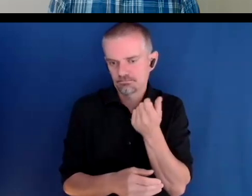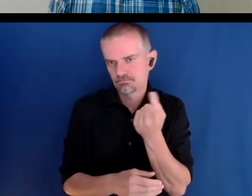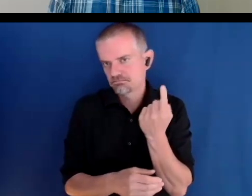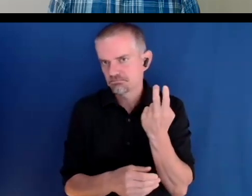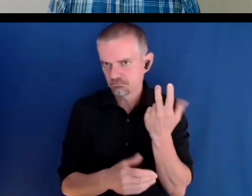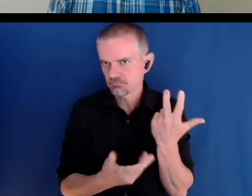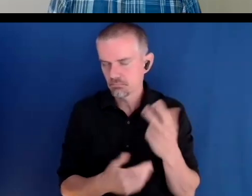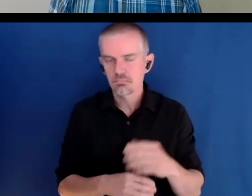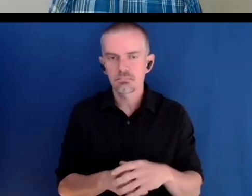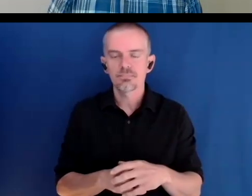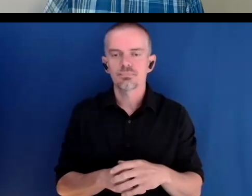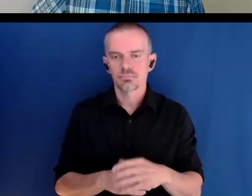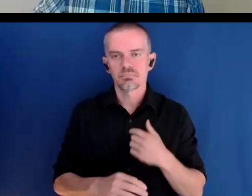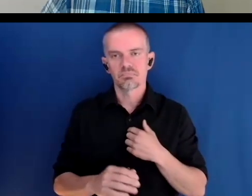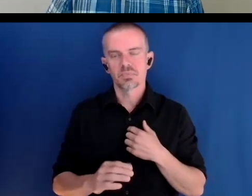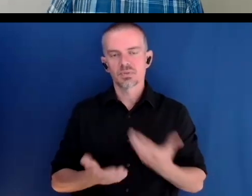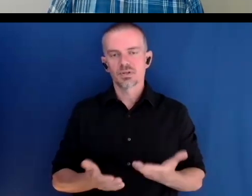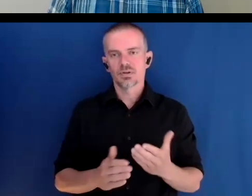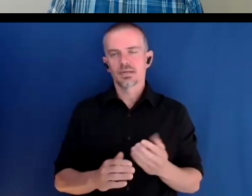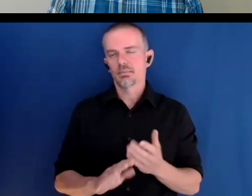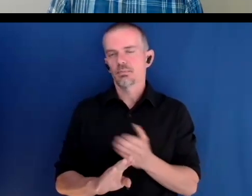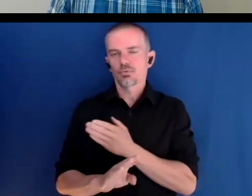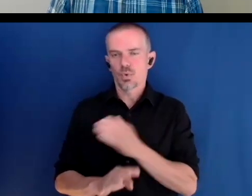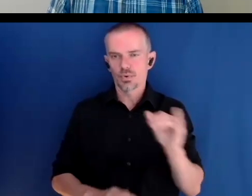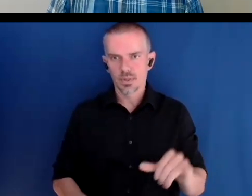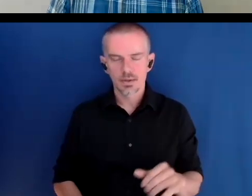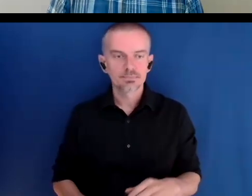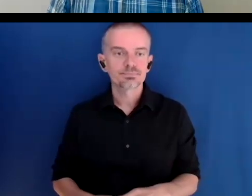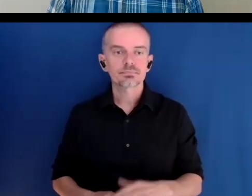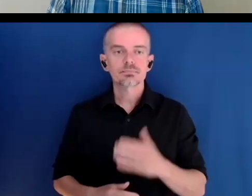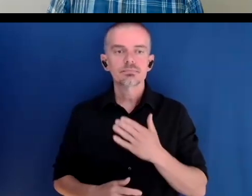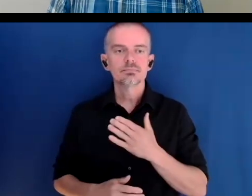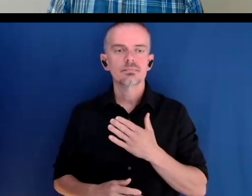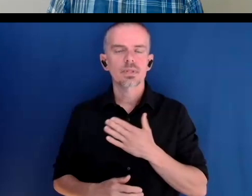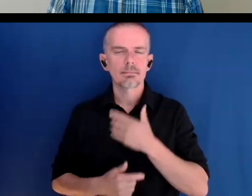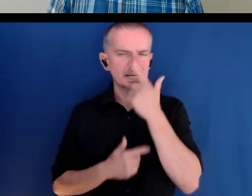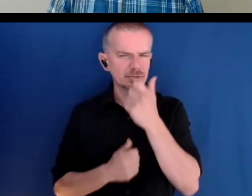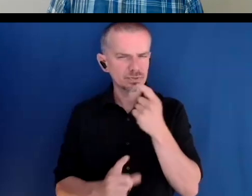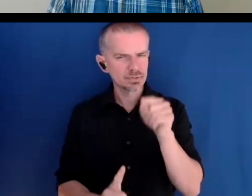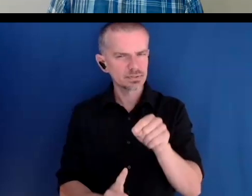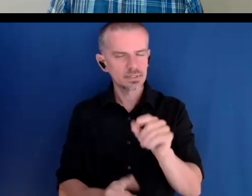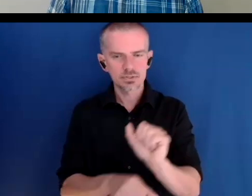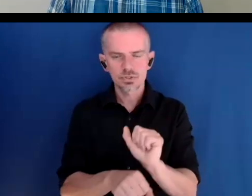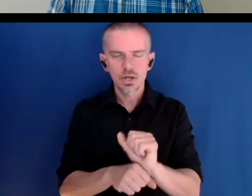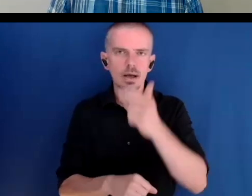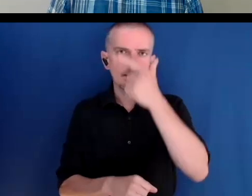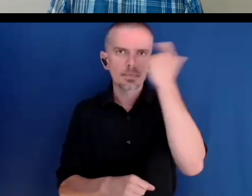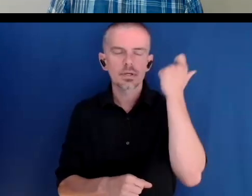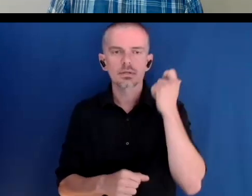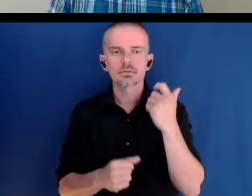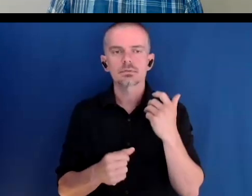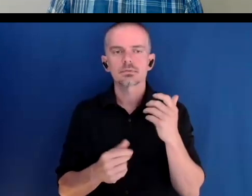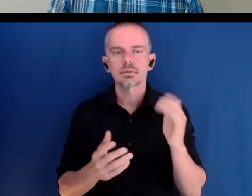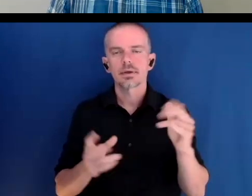And sort of that my interest in this job was kind of that adage of